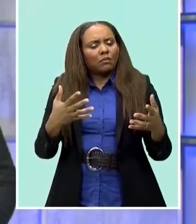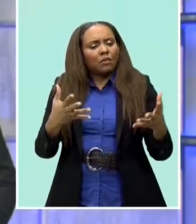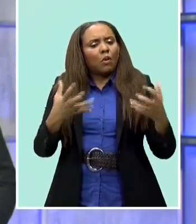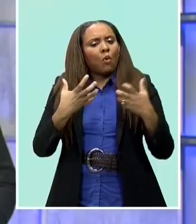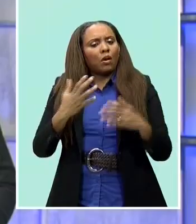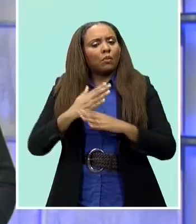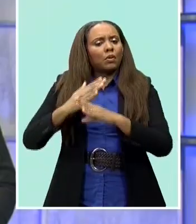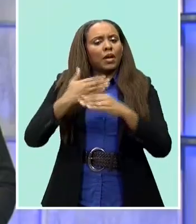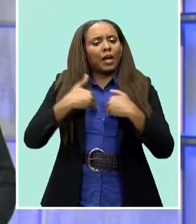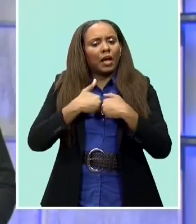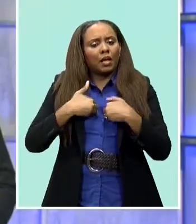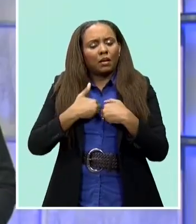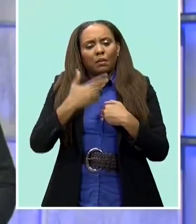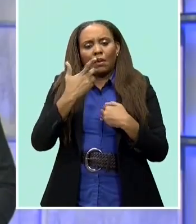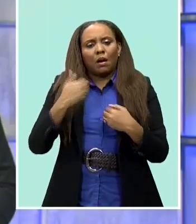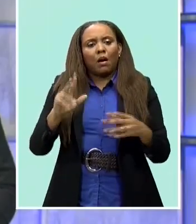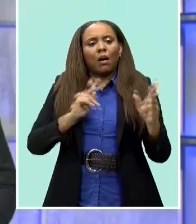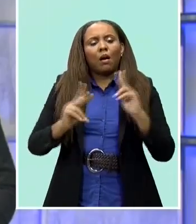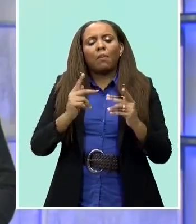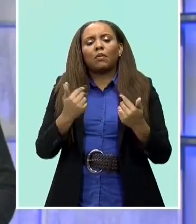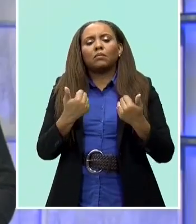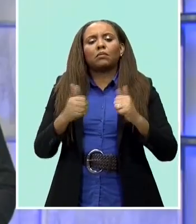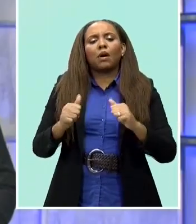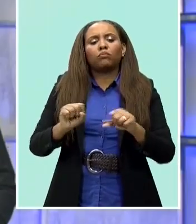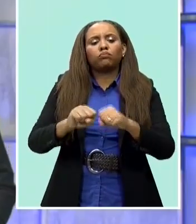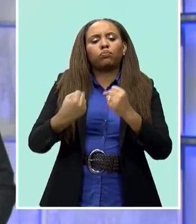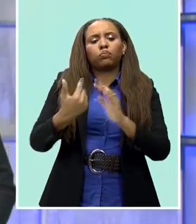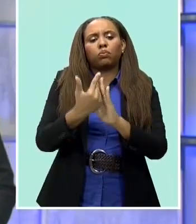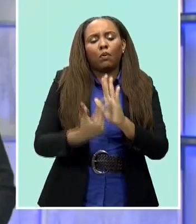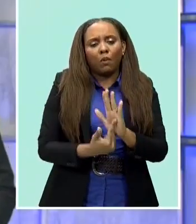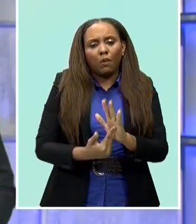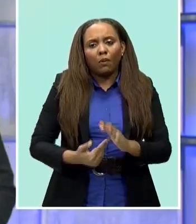interaction with the country's endangered species continues to be reported.